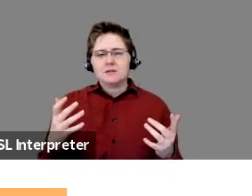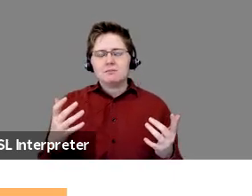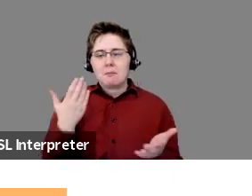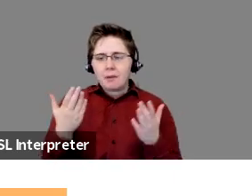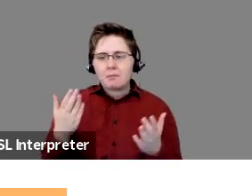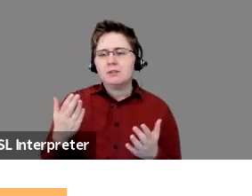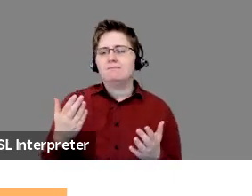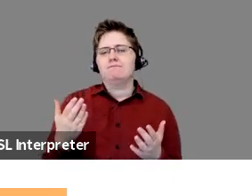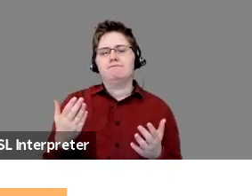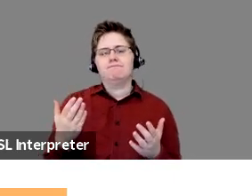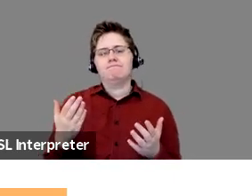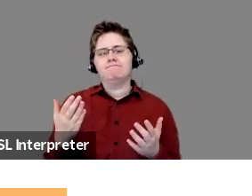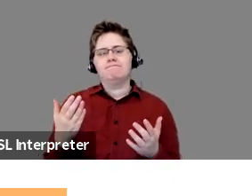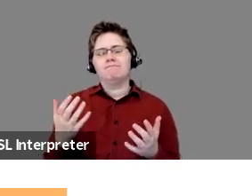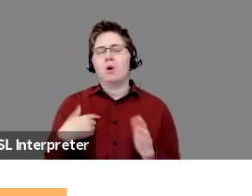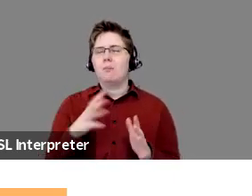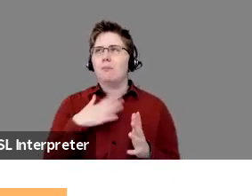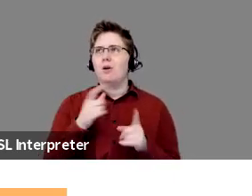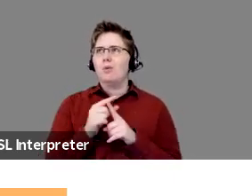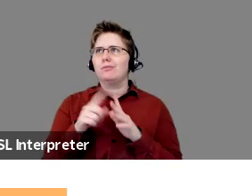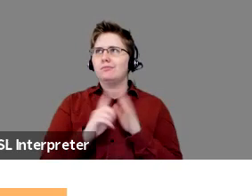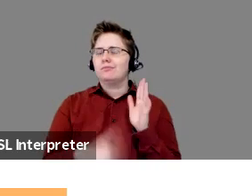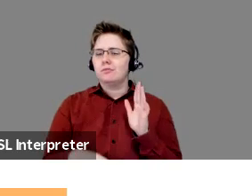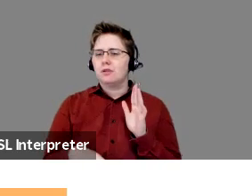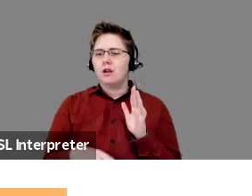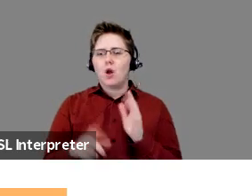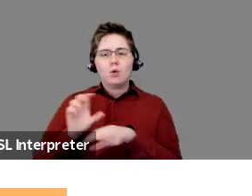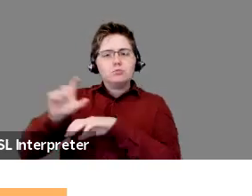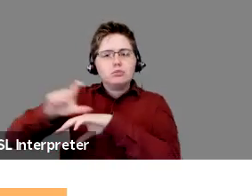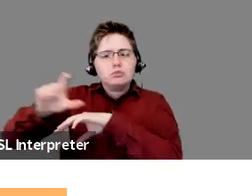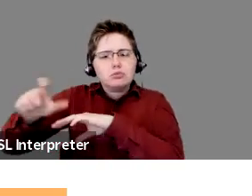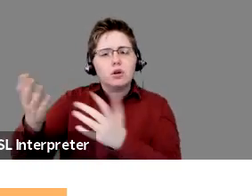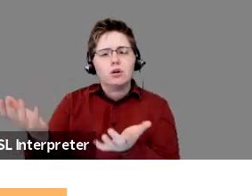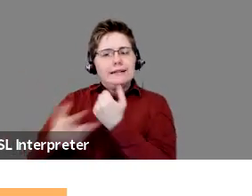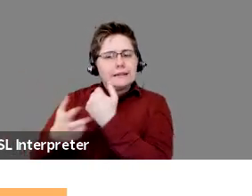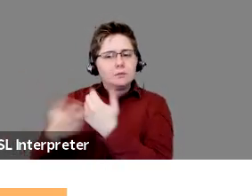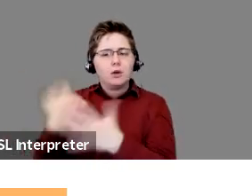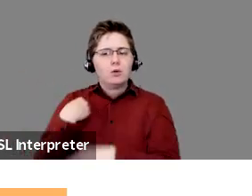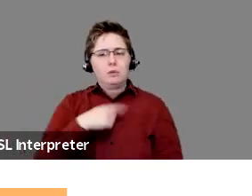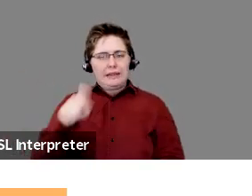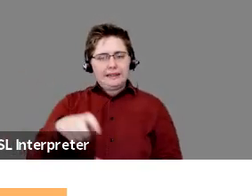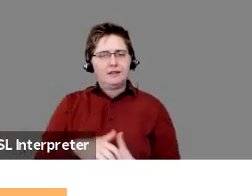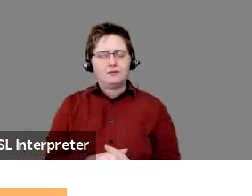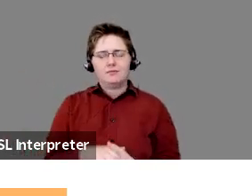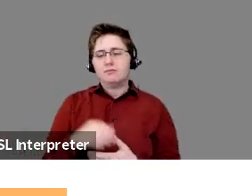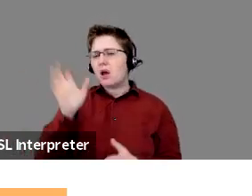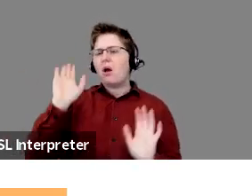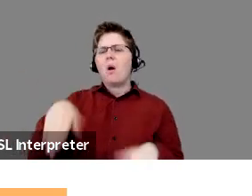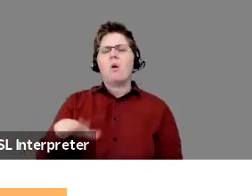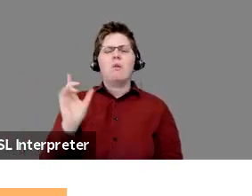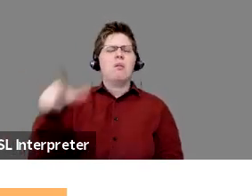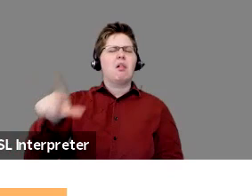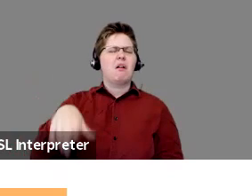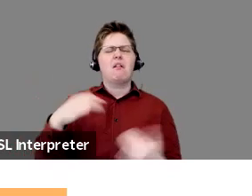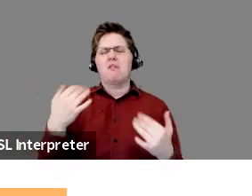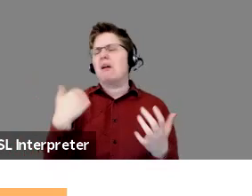getting, I'm losing my words here, but stocking up on things that we might need, right? Because yeah, we'll get to it someday, but I'm not